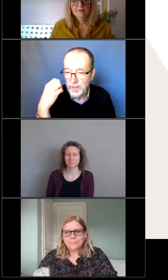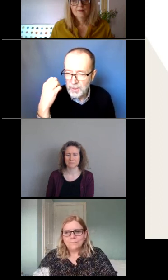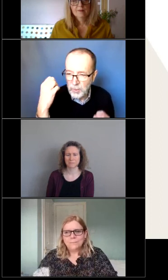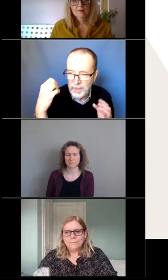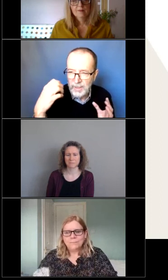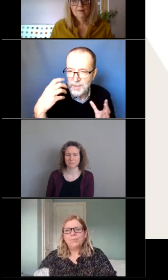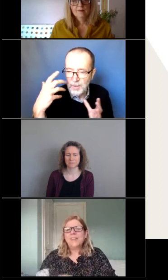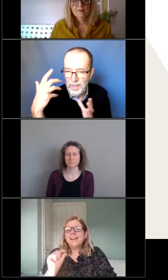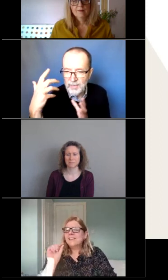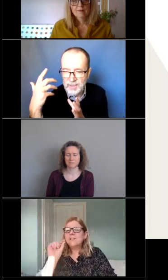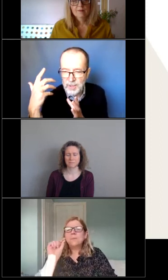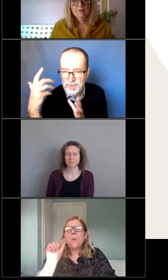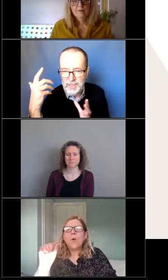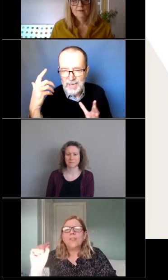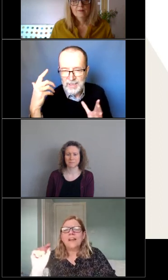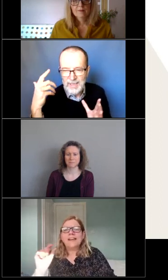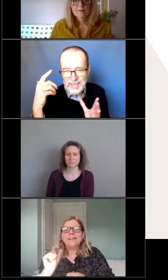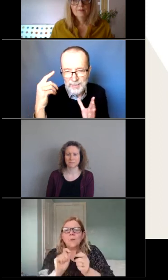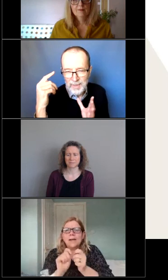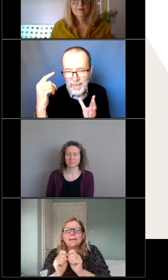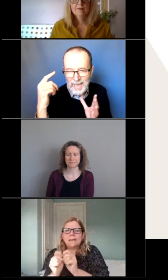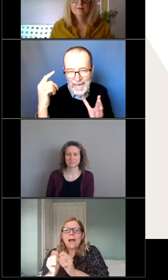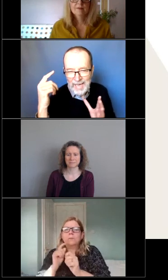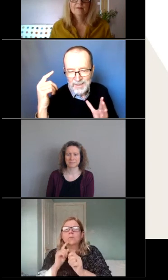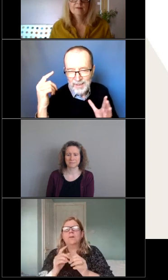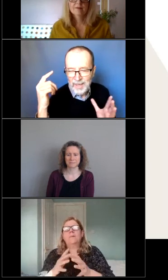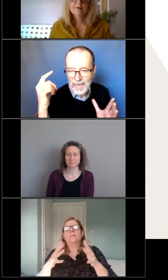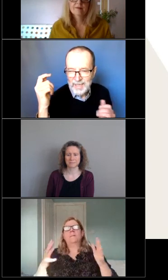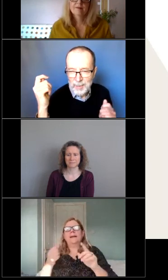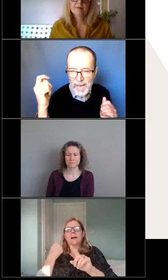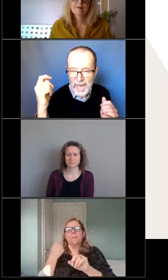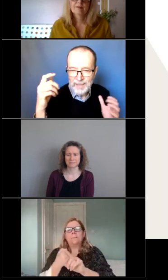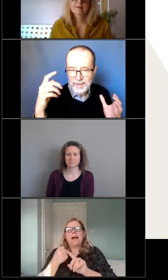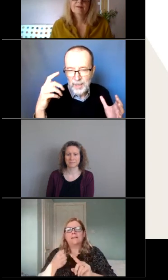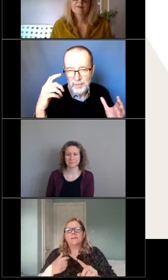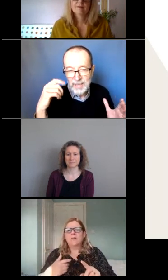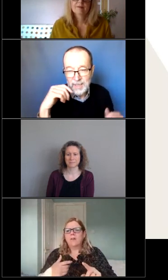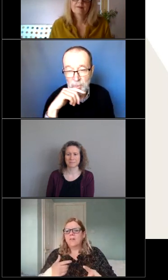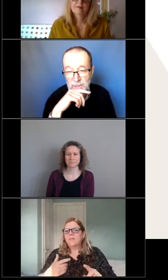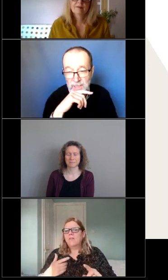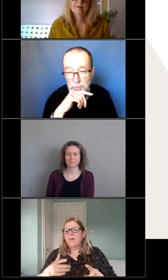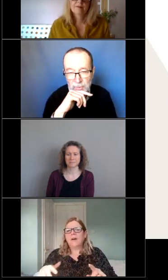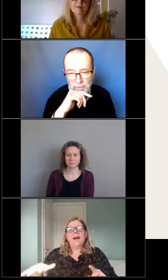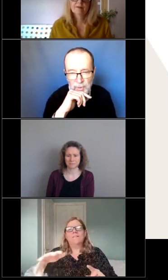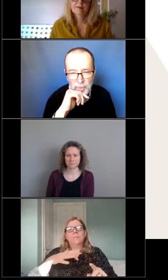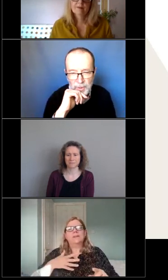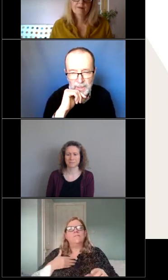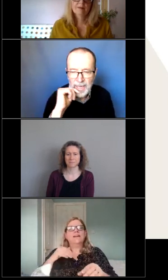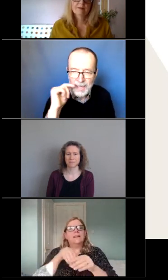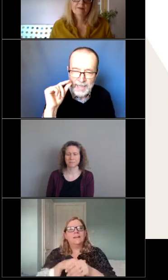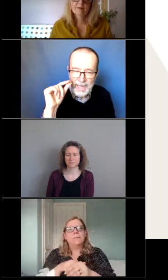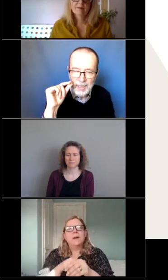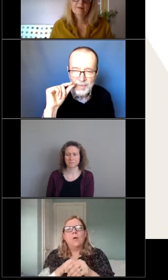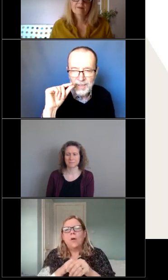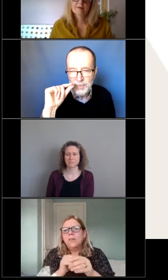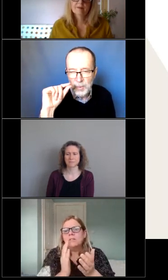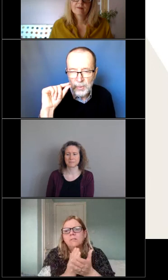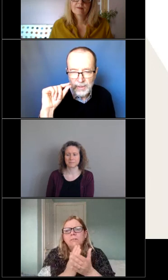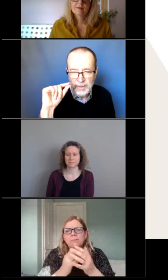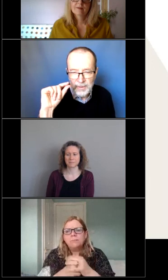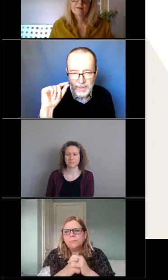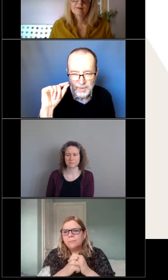another or talking too quickly. So having interpreters there actually it has an impact and makes things more accessible for everybody. And it can